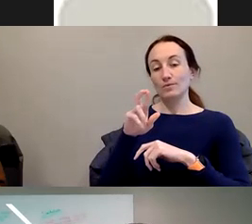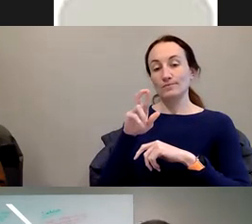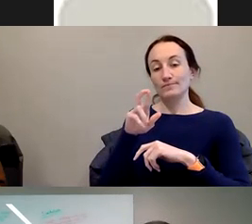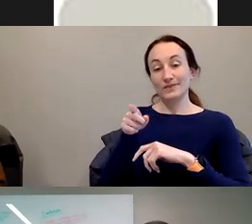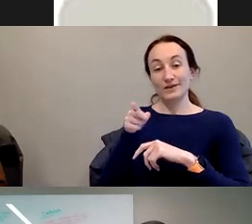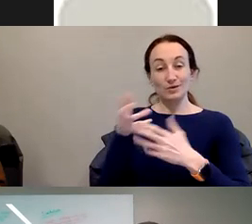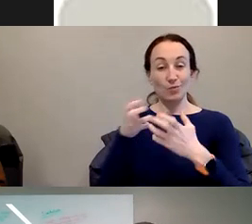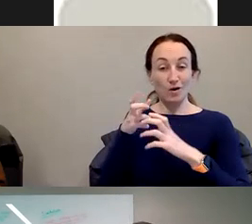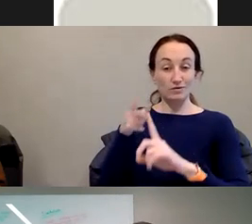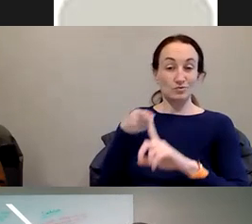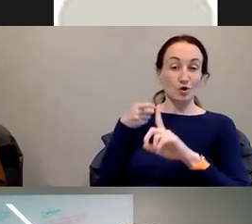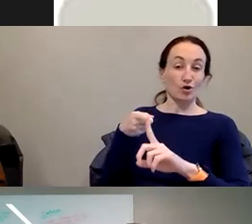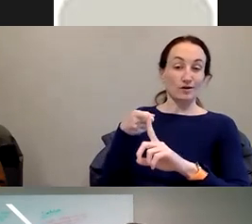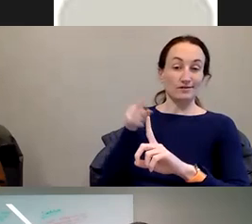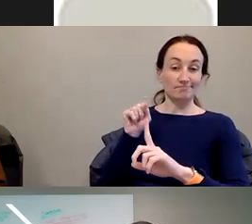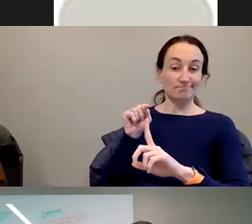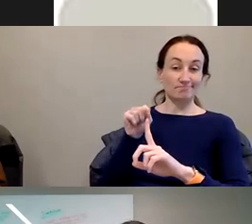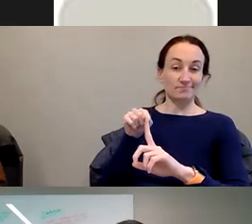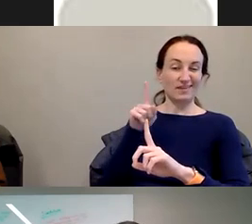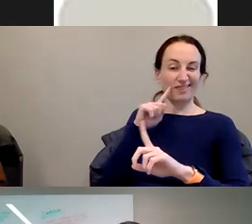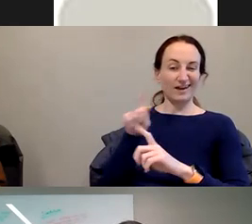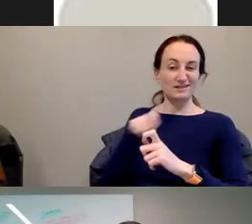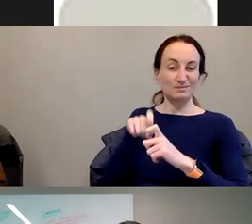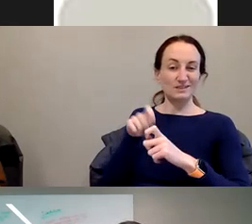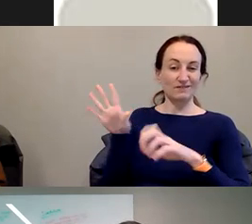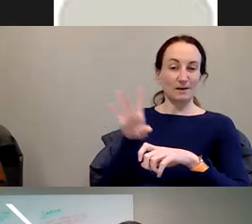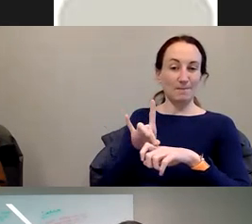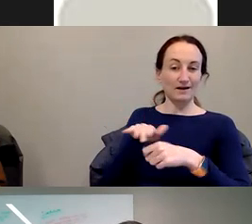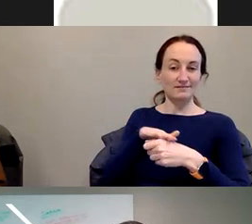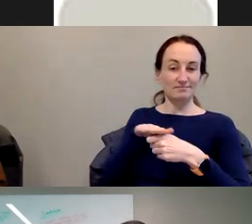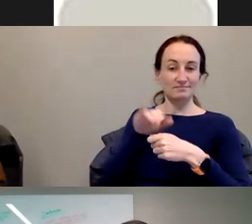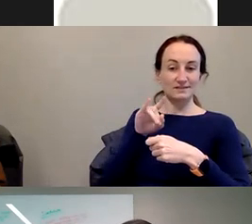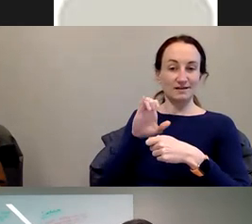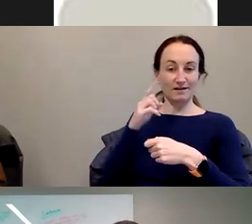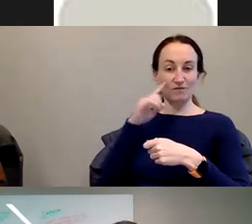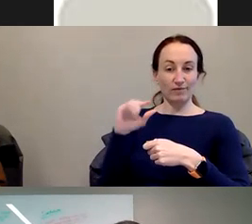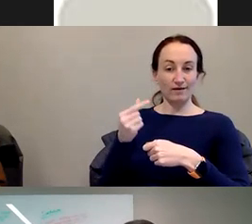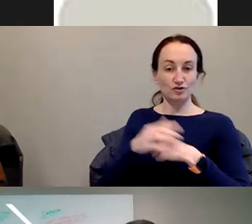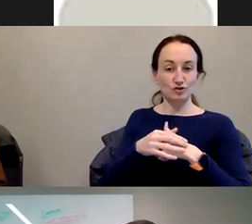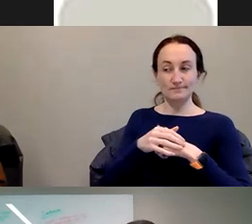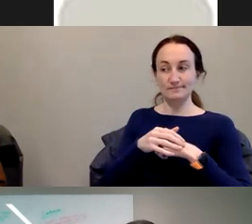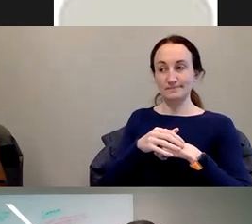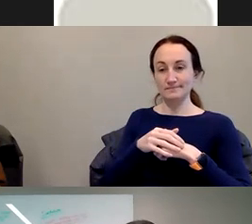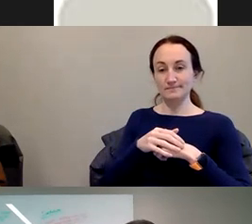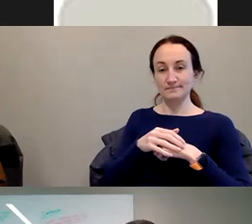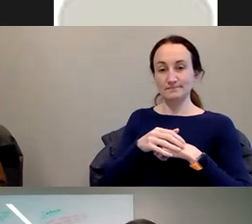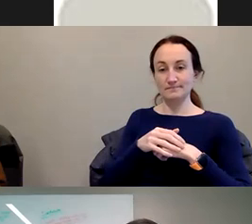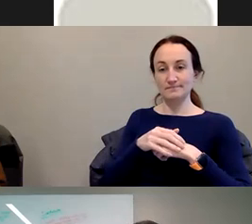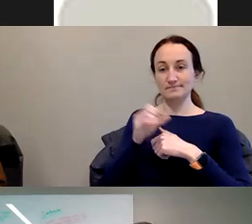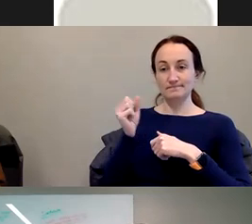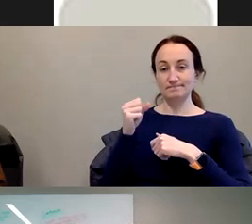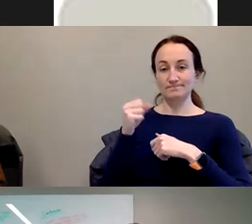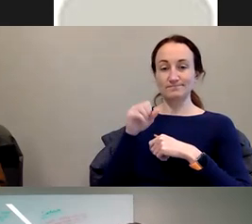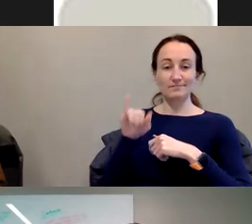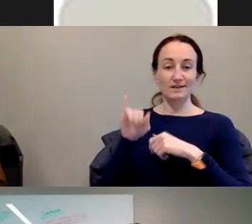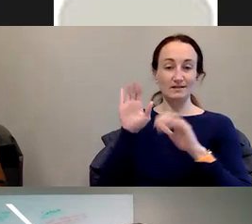that you want to target that particular like binding site for the antigen then? Yeah, that's a great